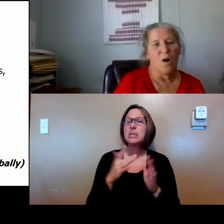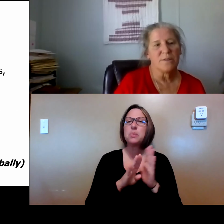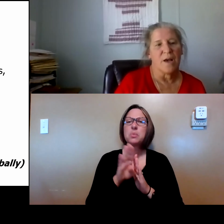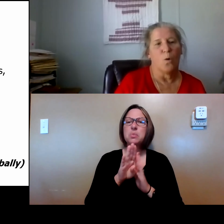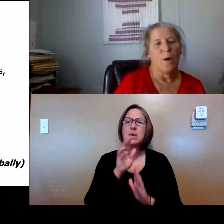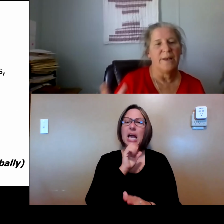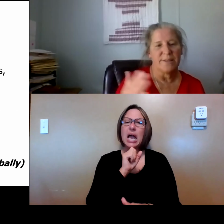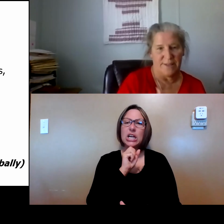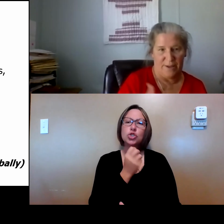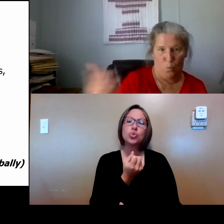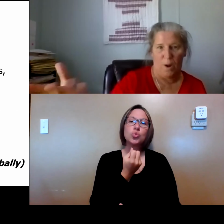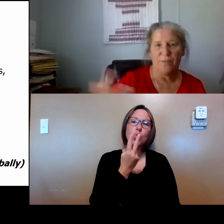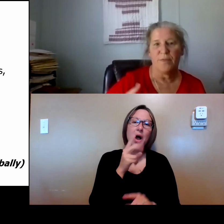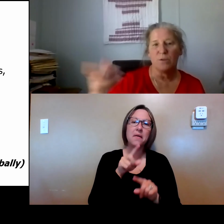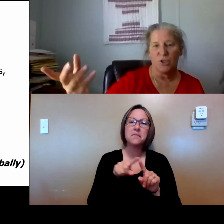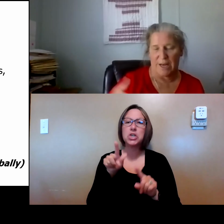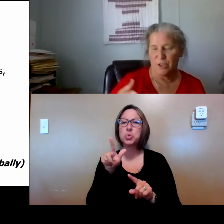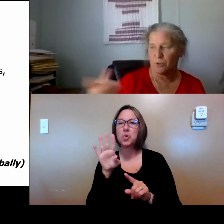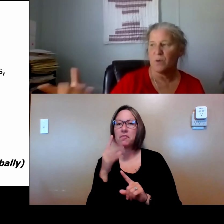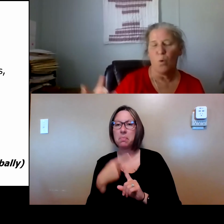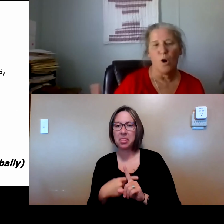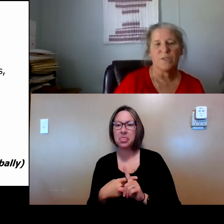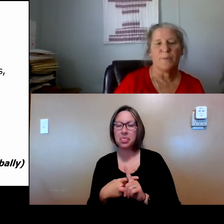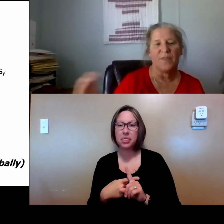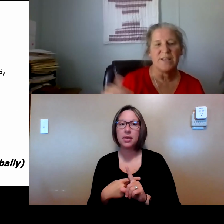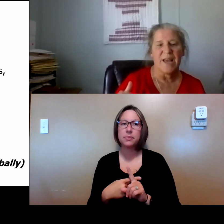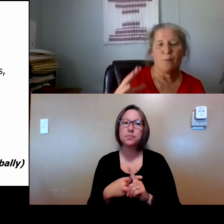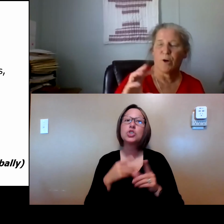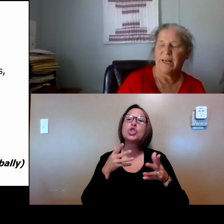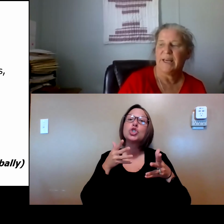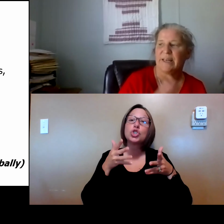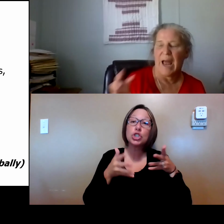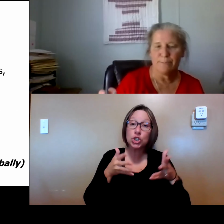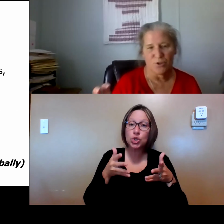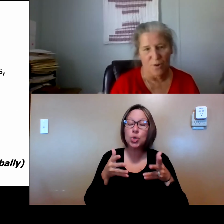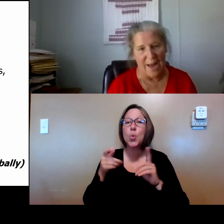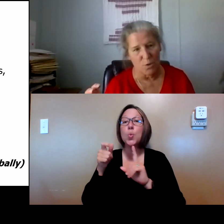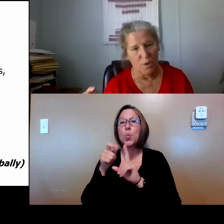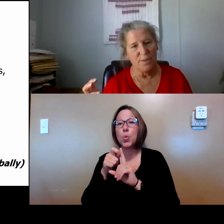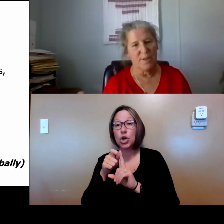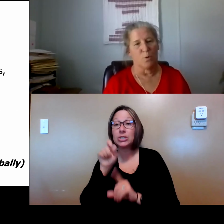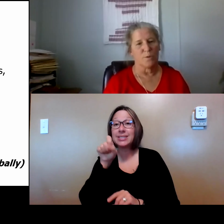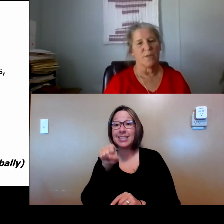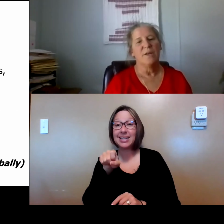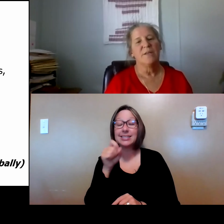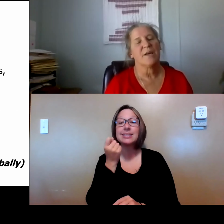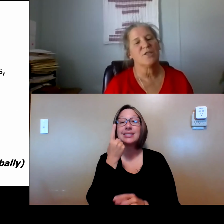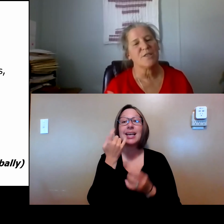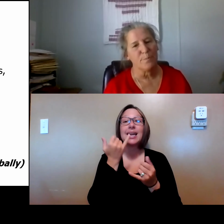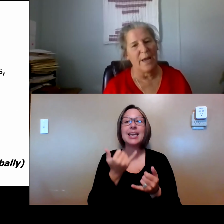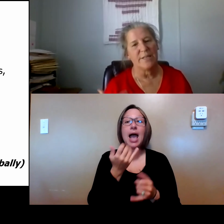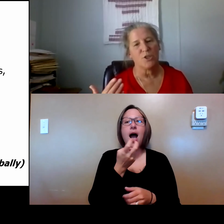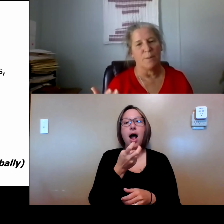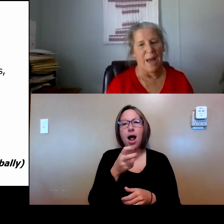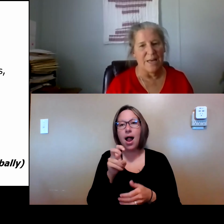months also. And it's with those gestures and words, but this time we're getting into abstract symbols, such